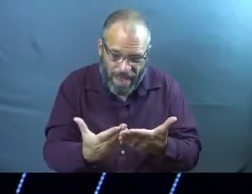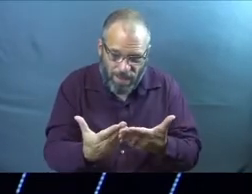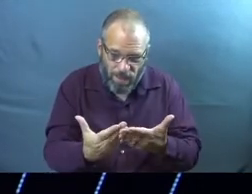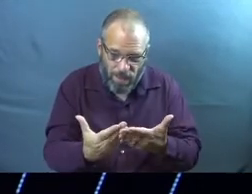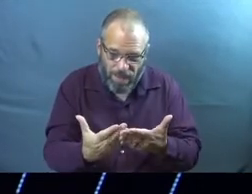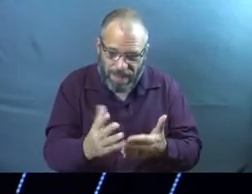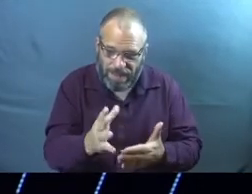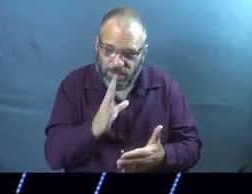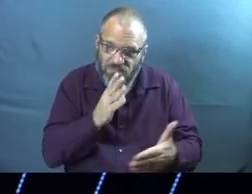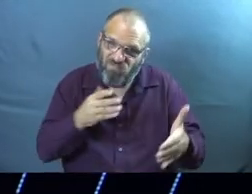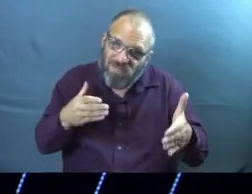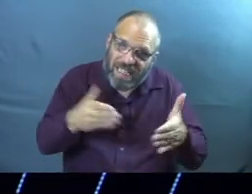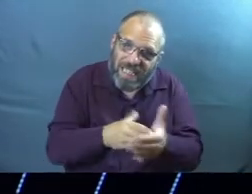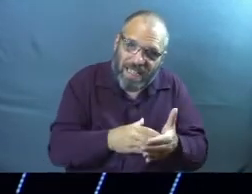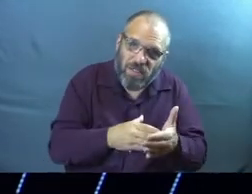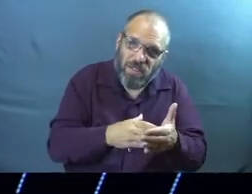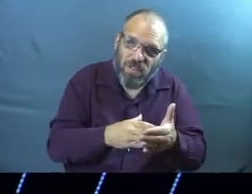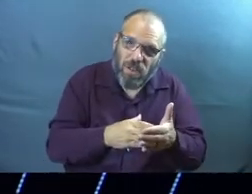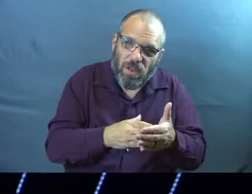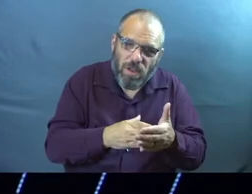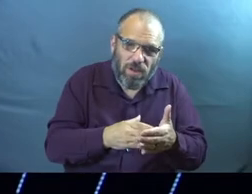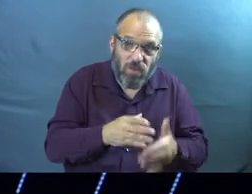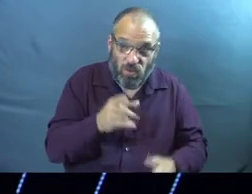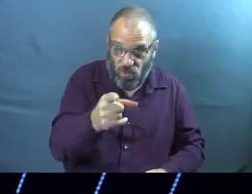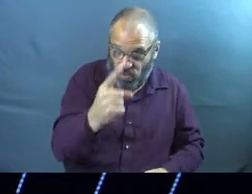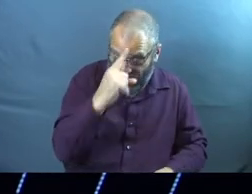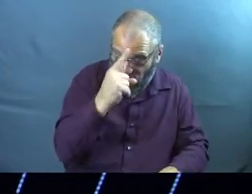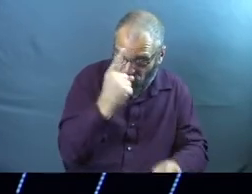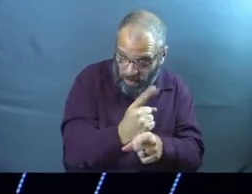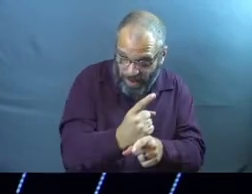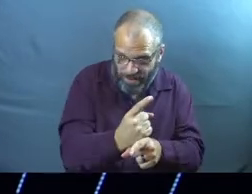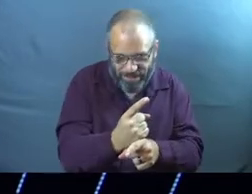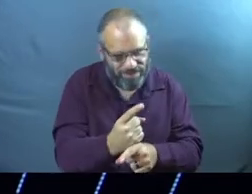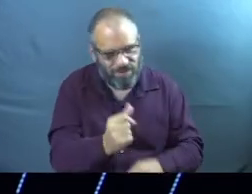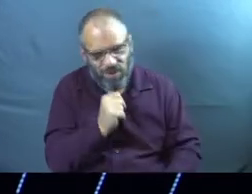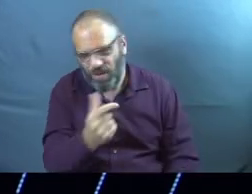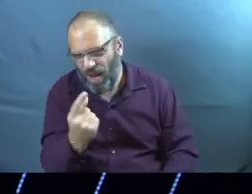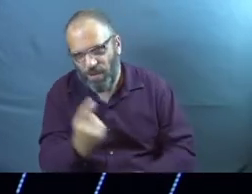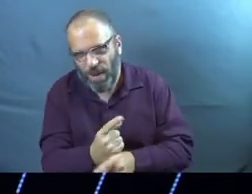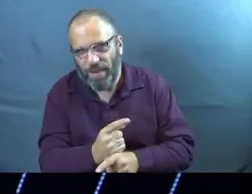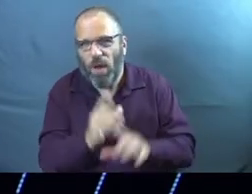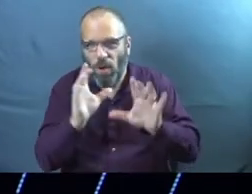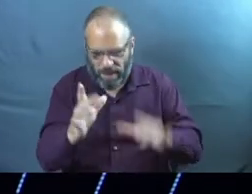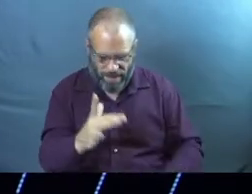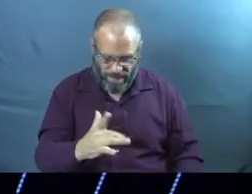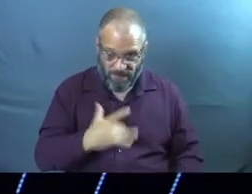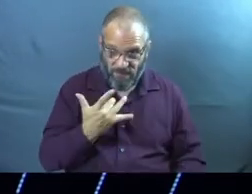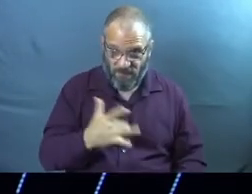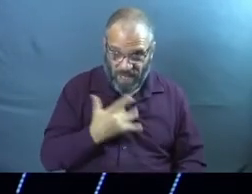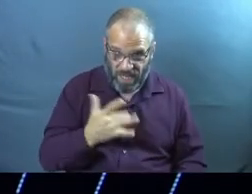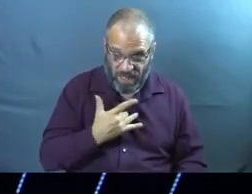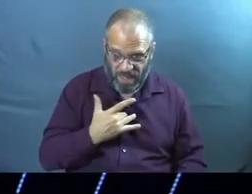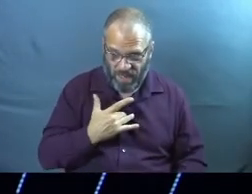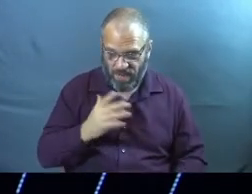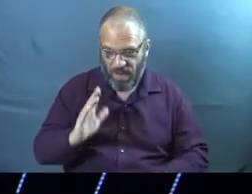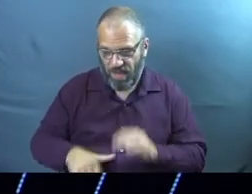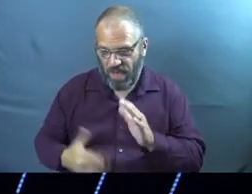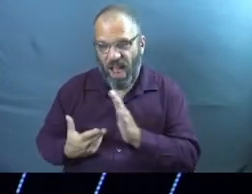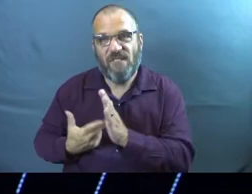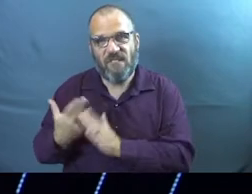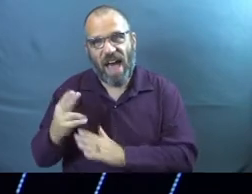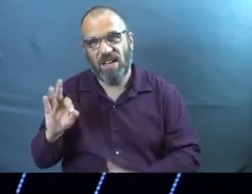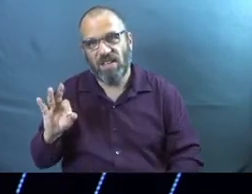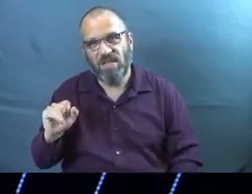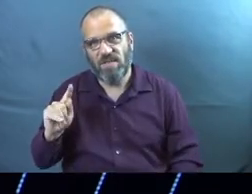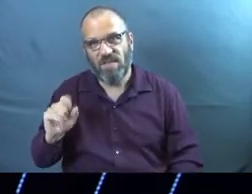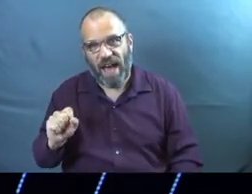those ideas. You think you're right, you're not. Okay, so feelings versus facts.